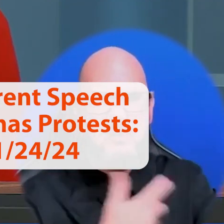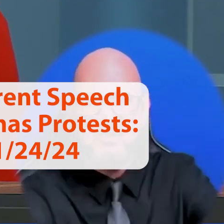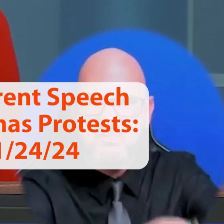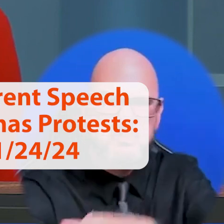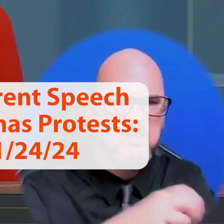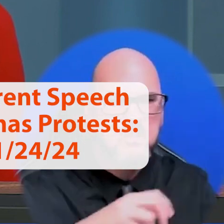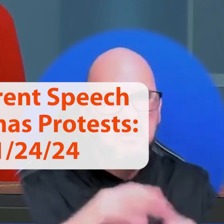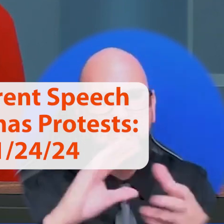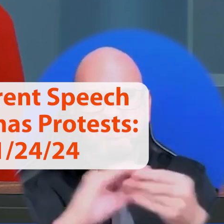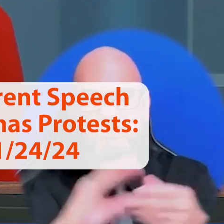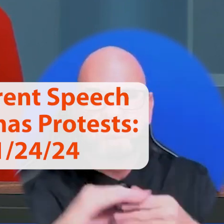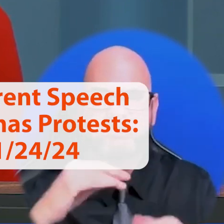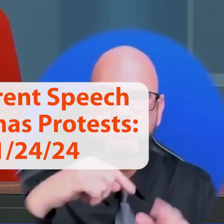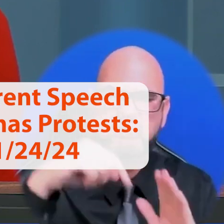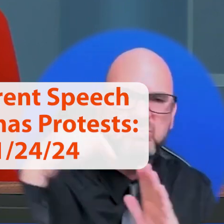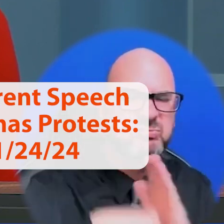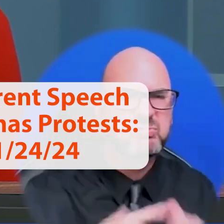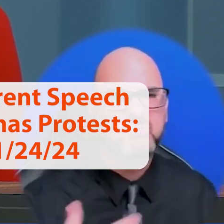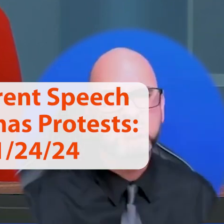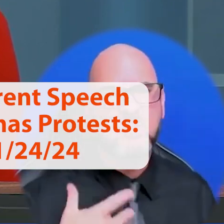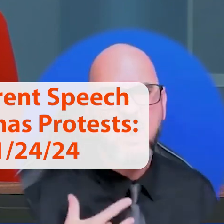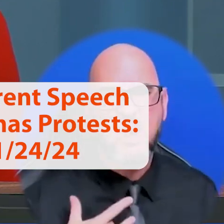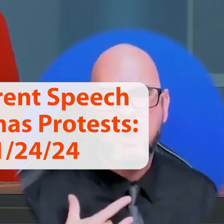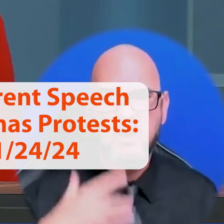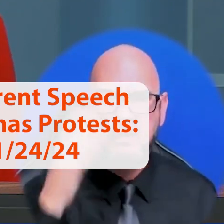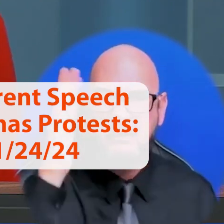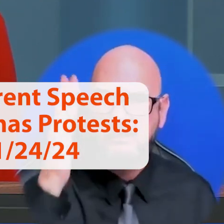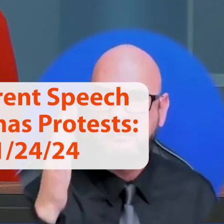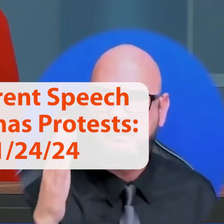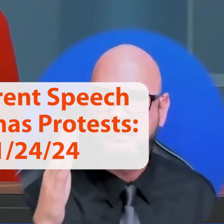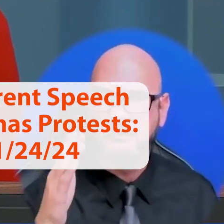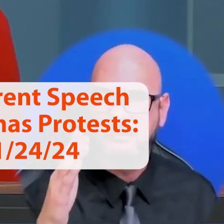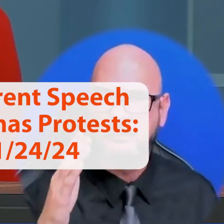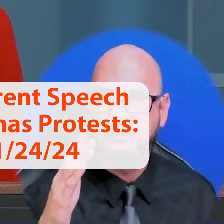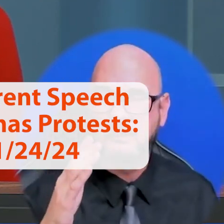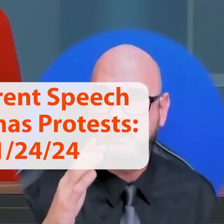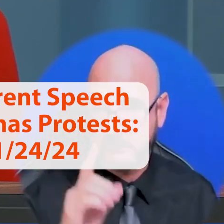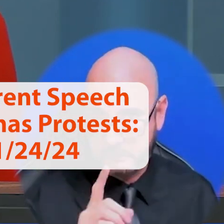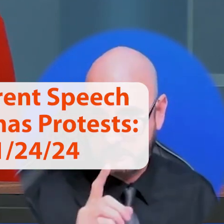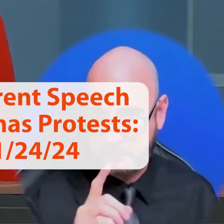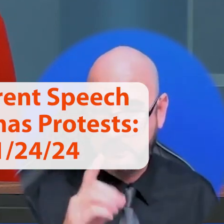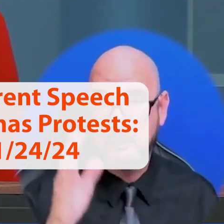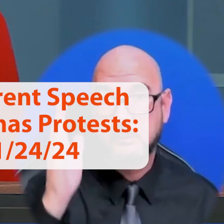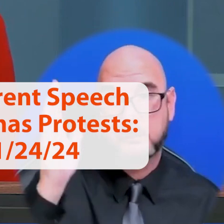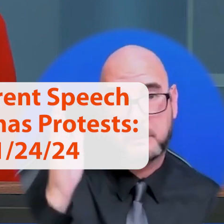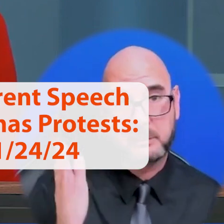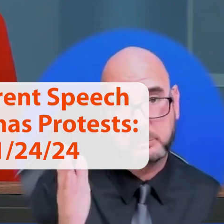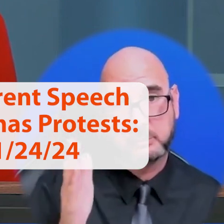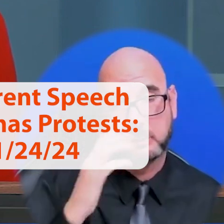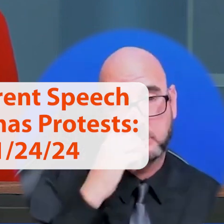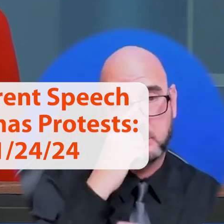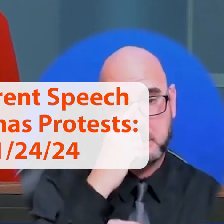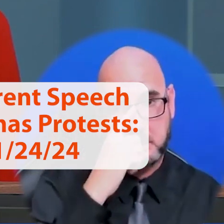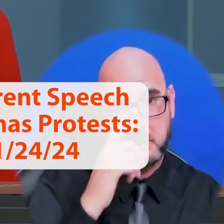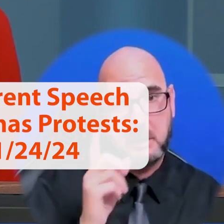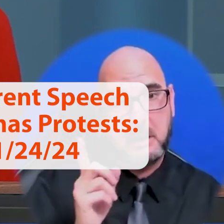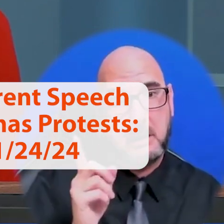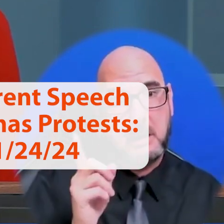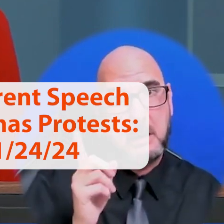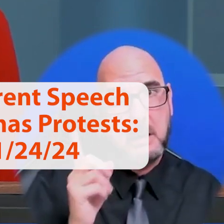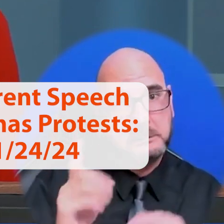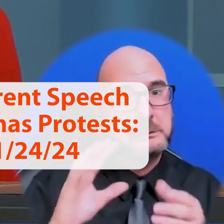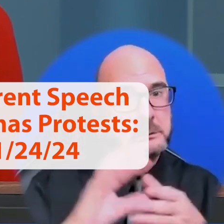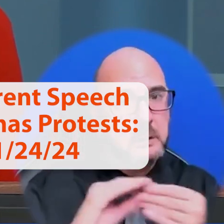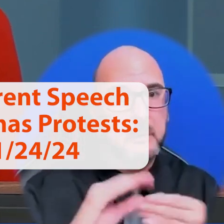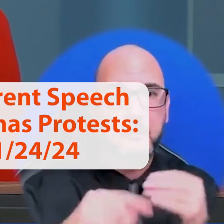impactful speech. You heard how the crowd reacted to the speech. It was a speech that I think landed in a way that talked about